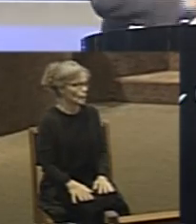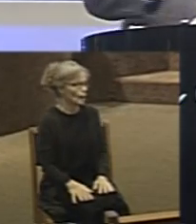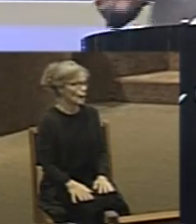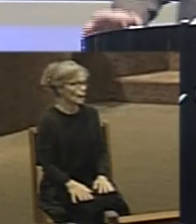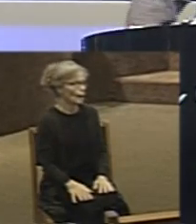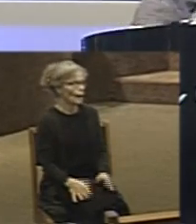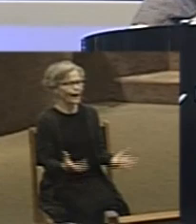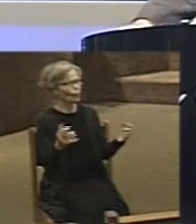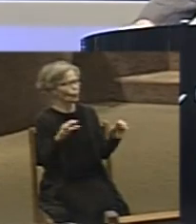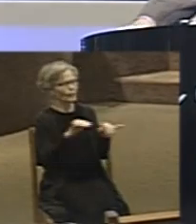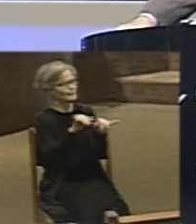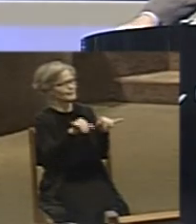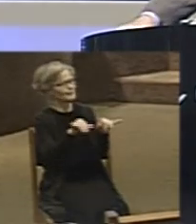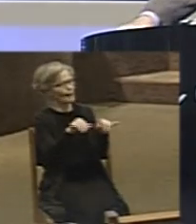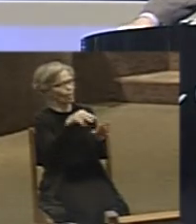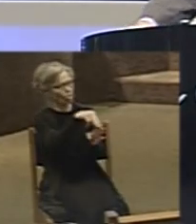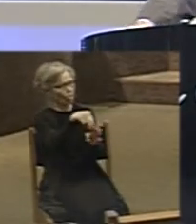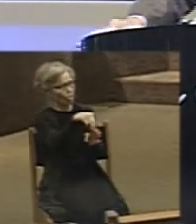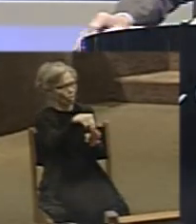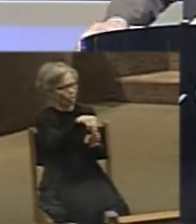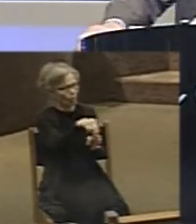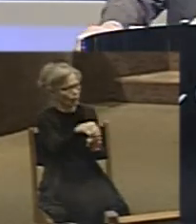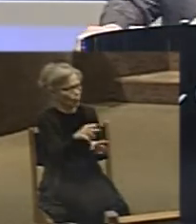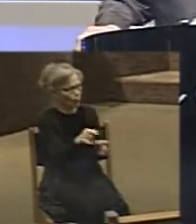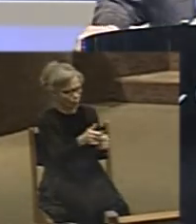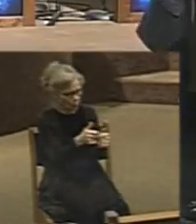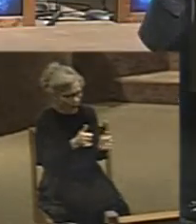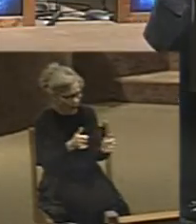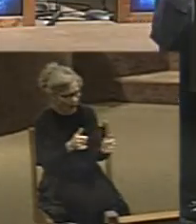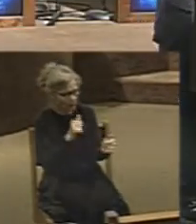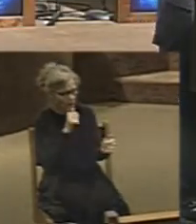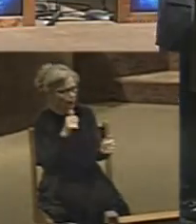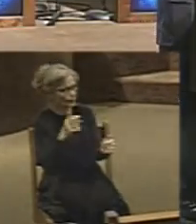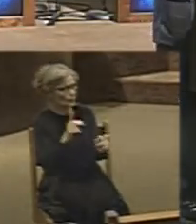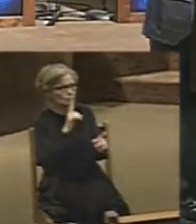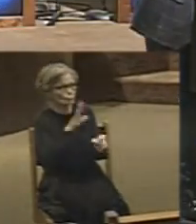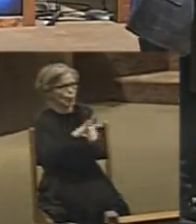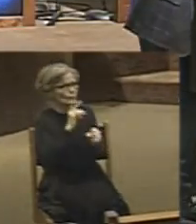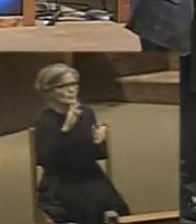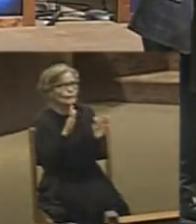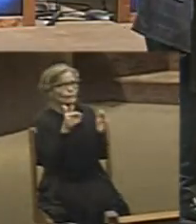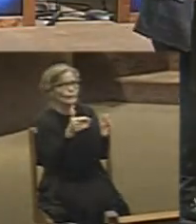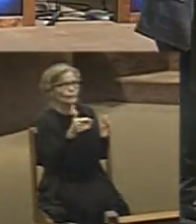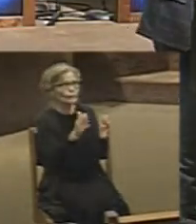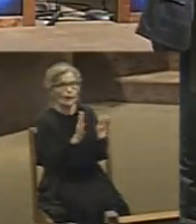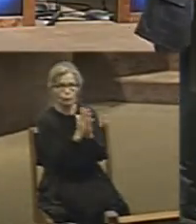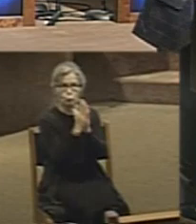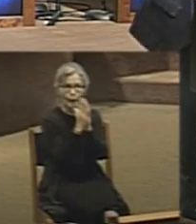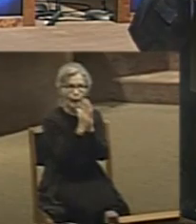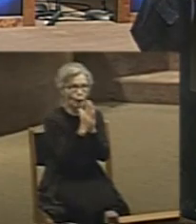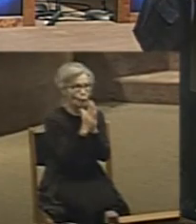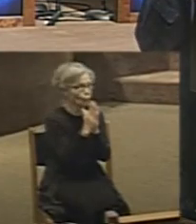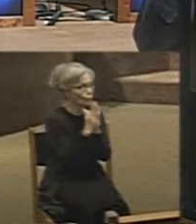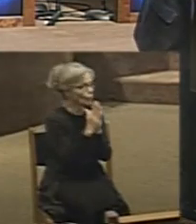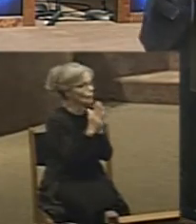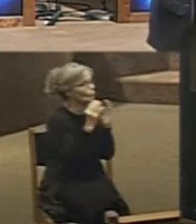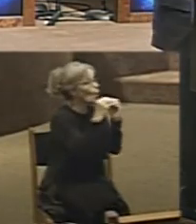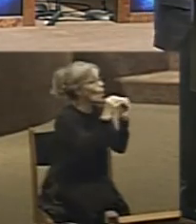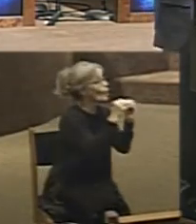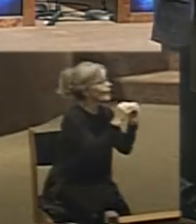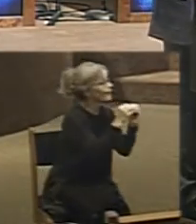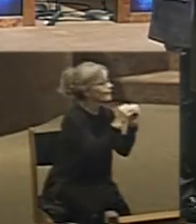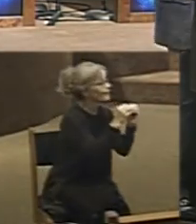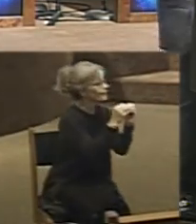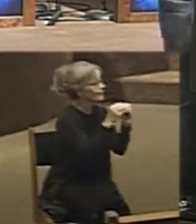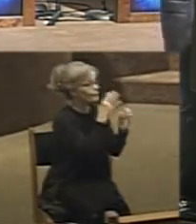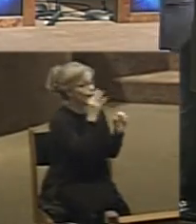I don't want to scale back my service and my commitment and my prayer and my integrity